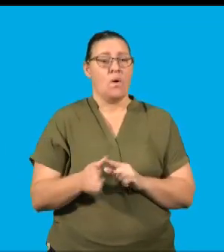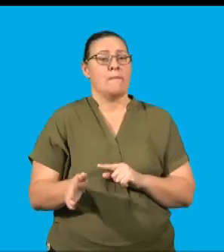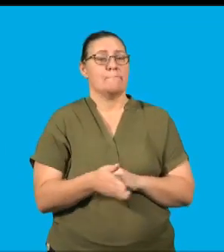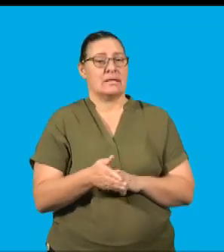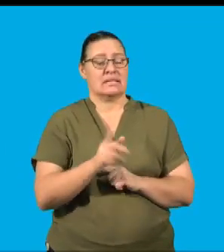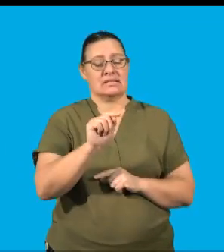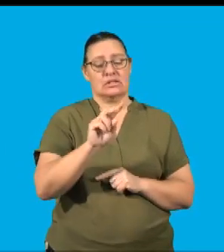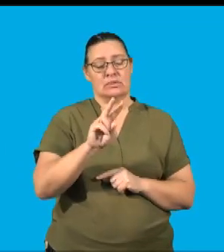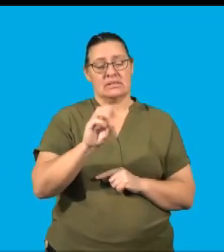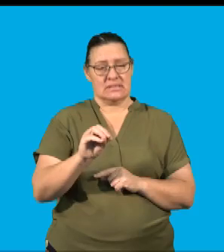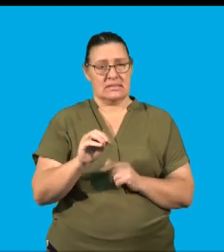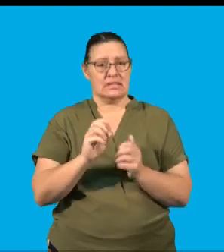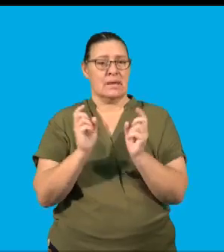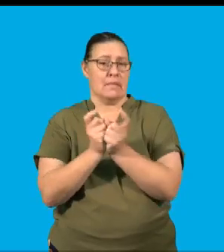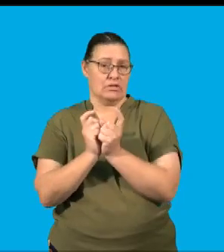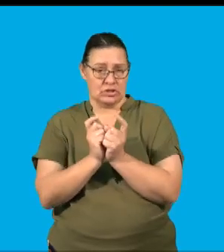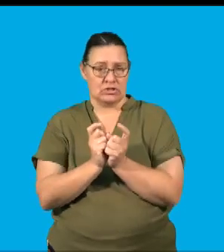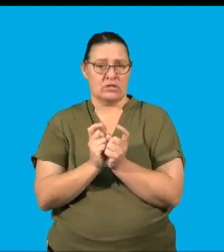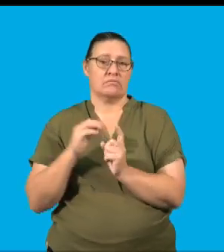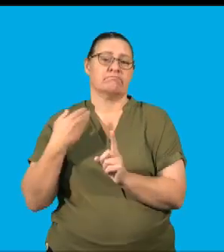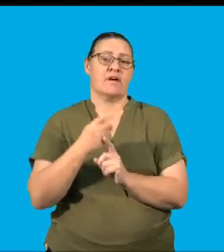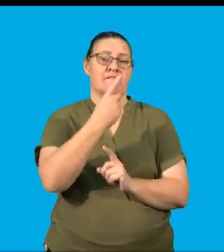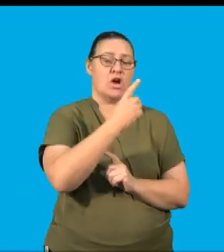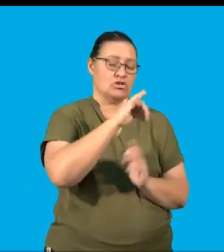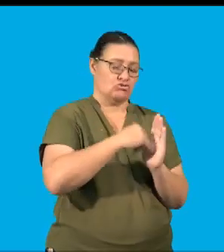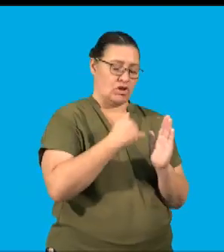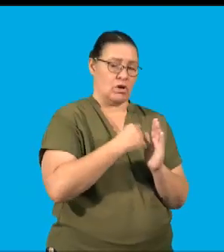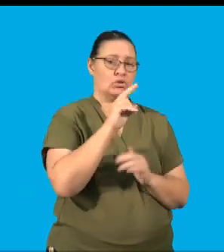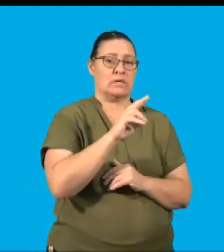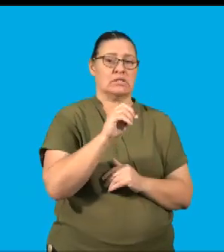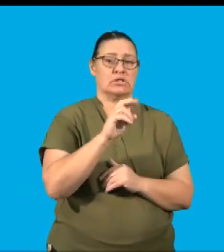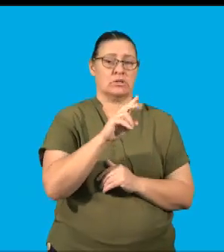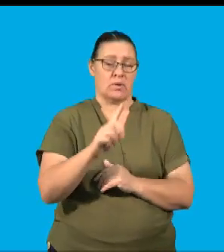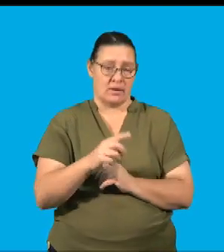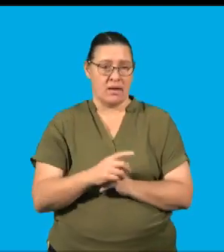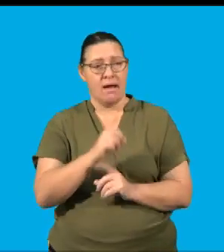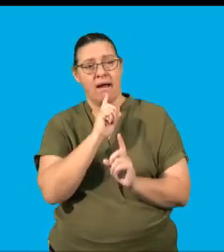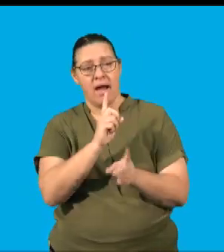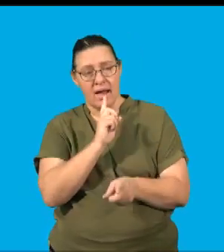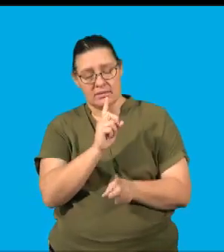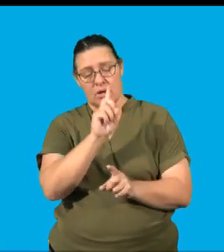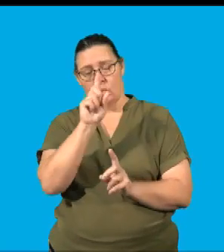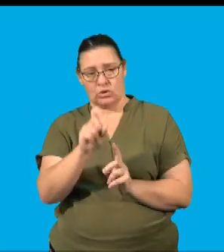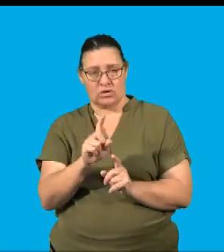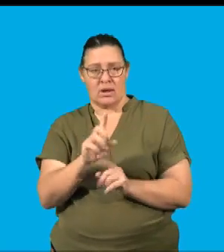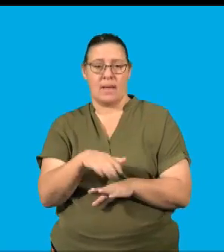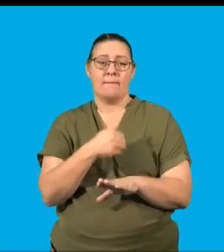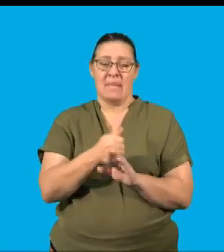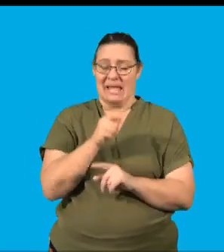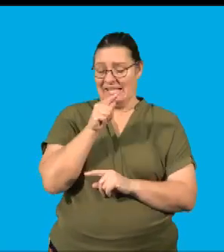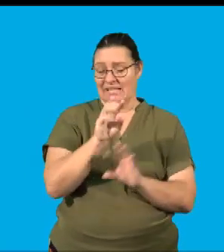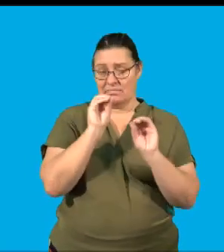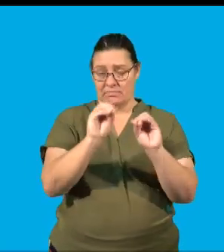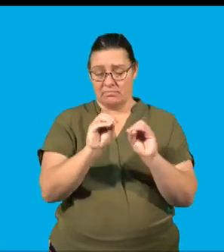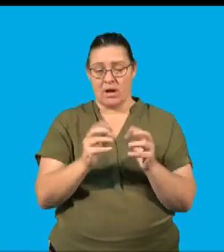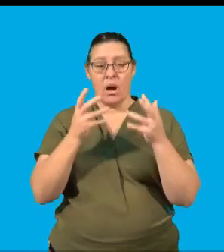betted in T20 matches since 1st January 2021. Answer the questions that are based on the plot. So there